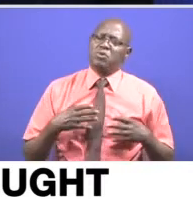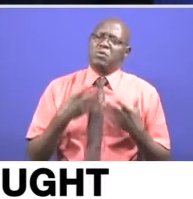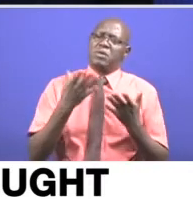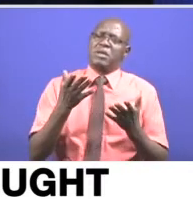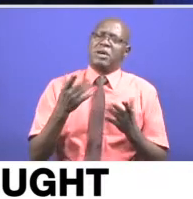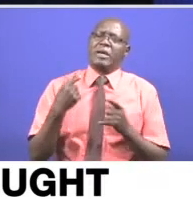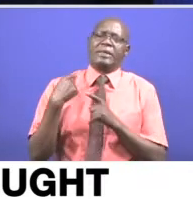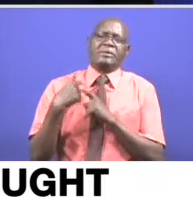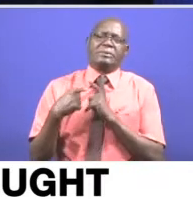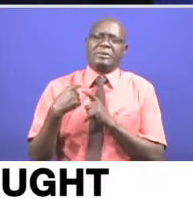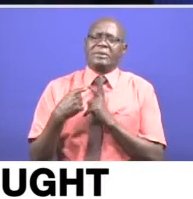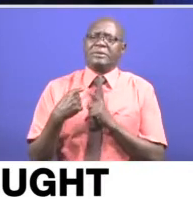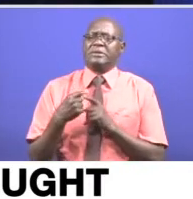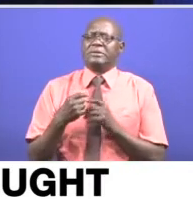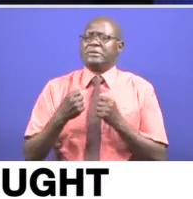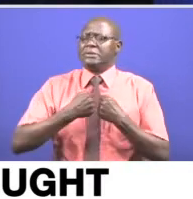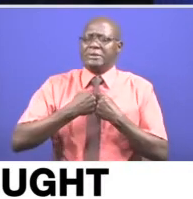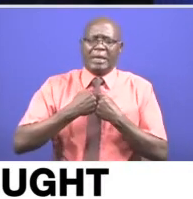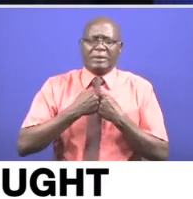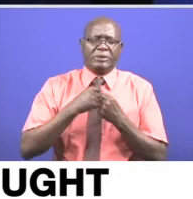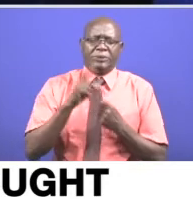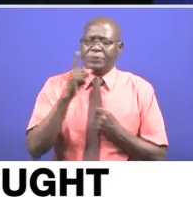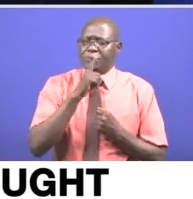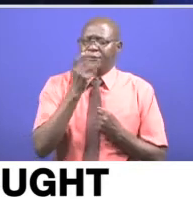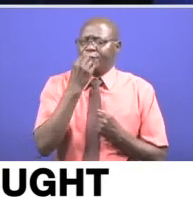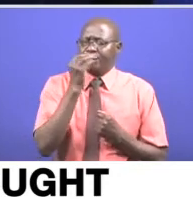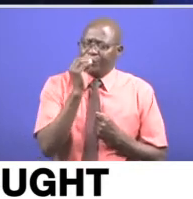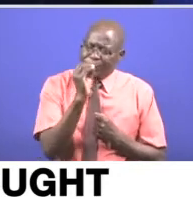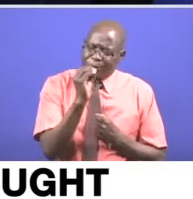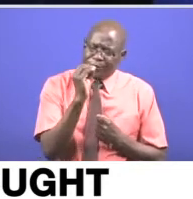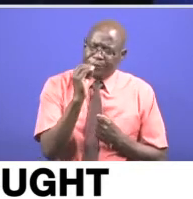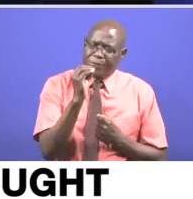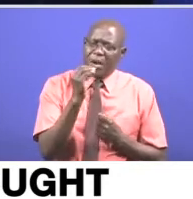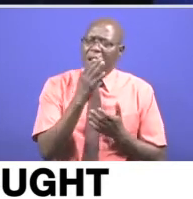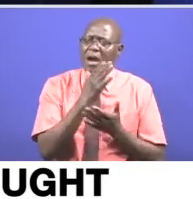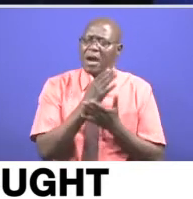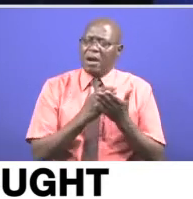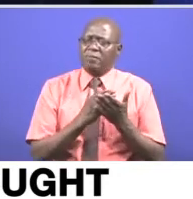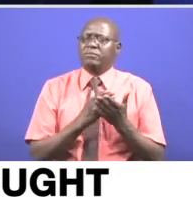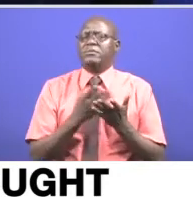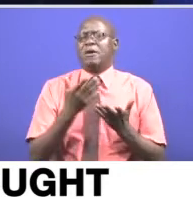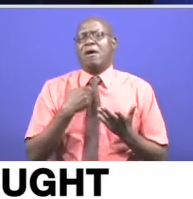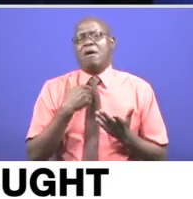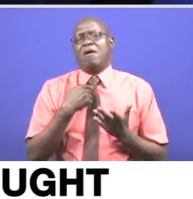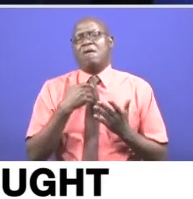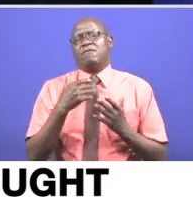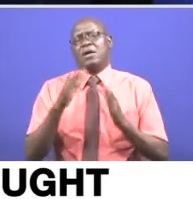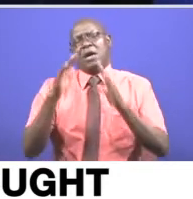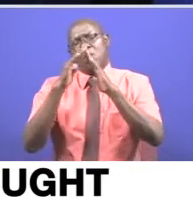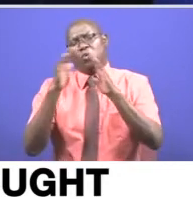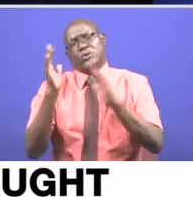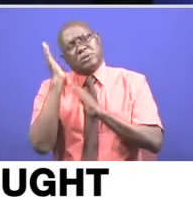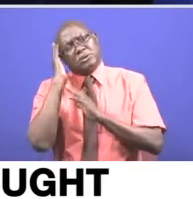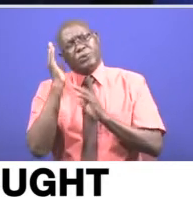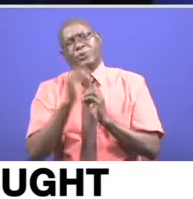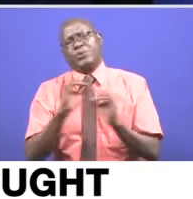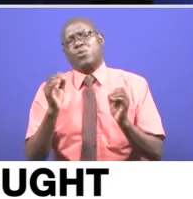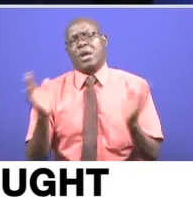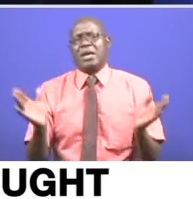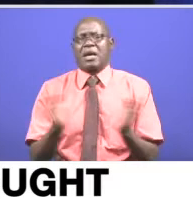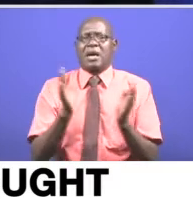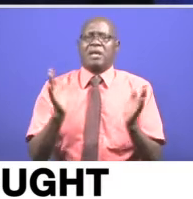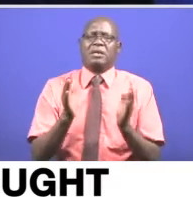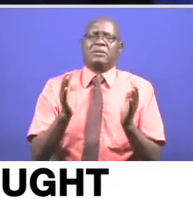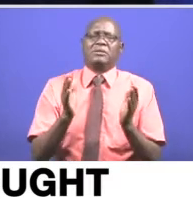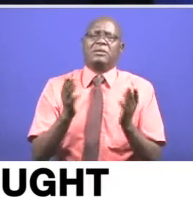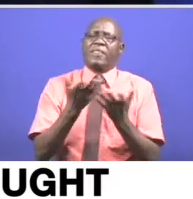these challenges? They don't have food. They don't have, others don't even have shelter. How do we encourage them during this particular season as a